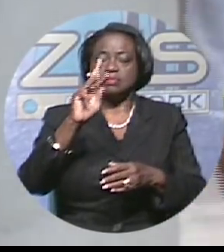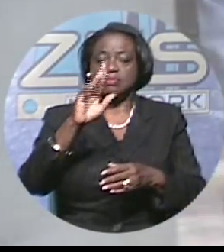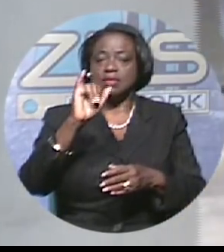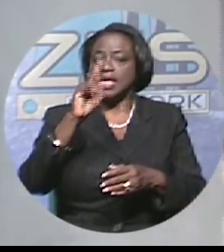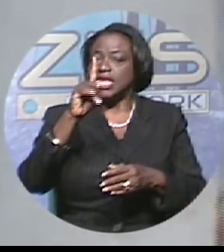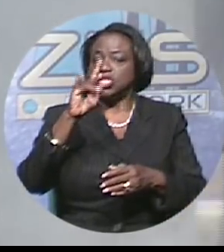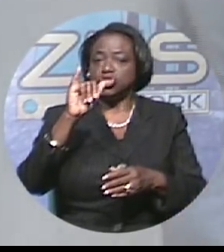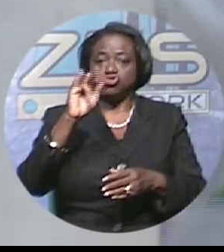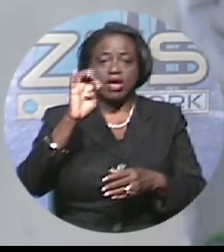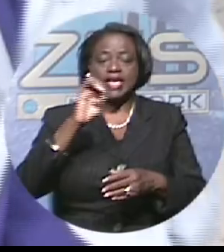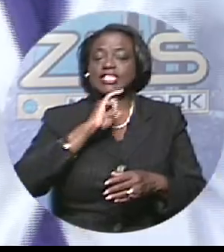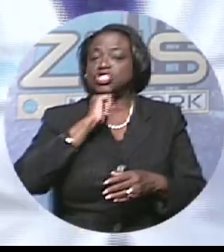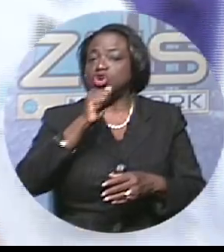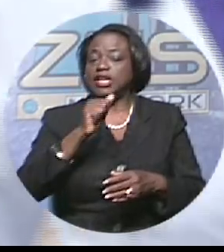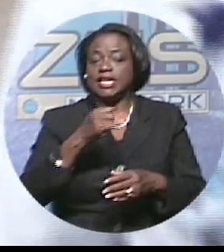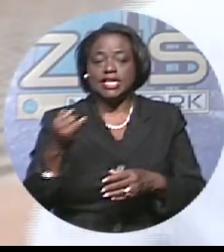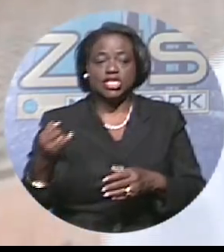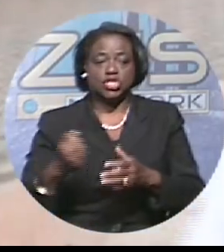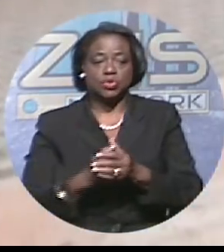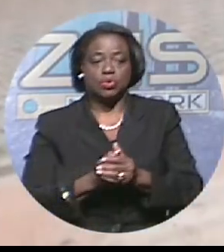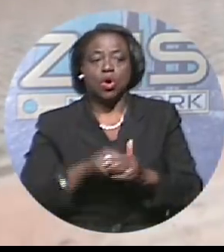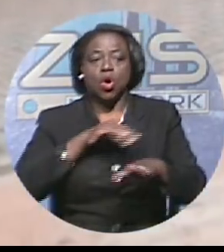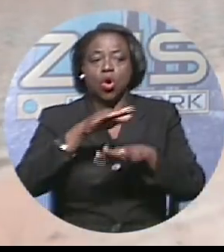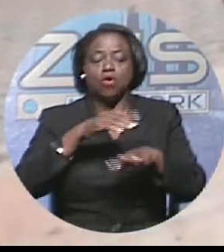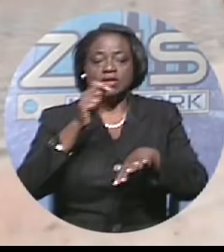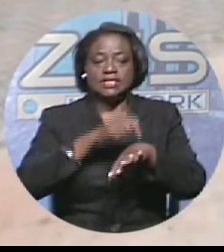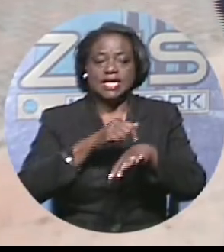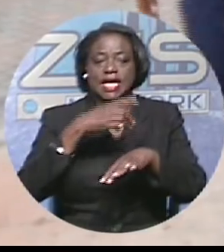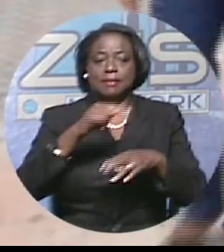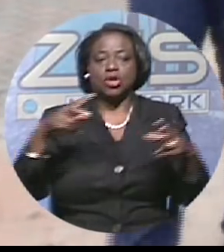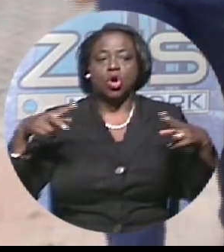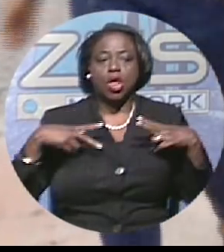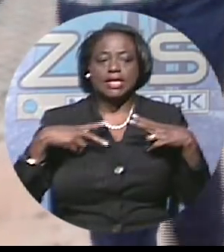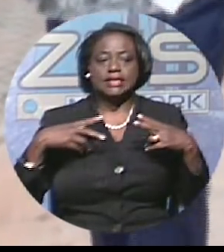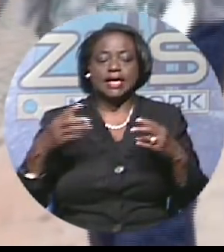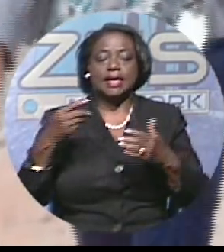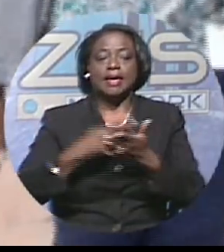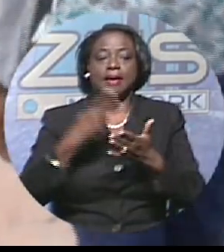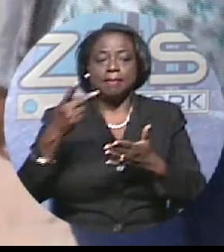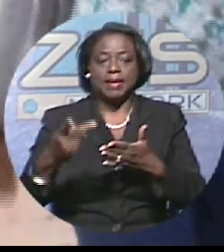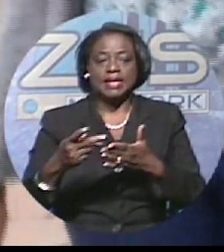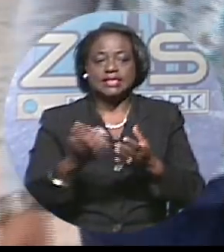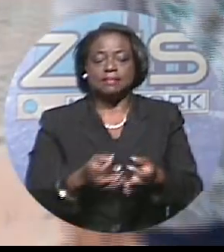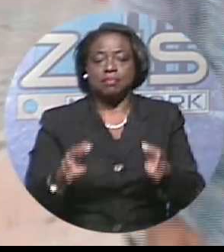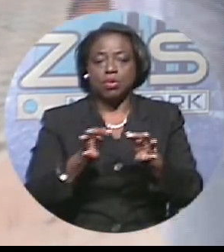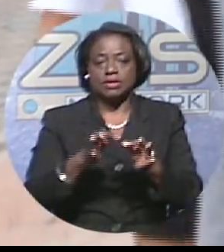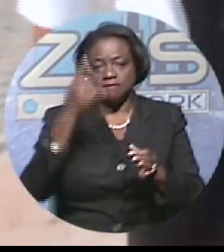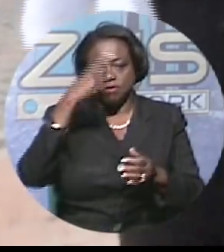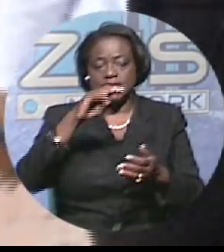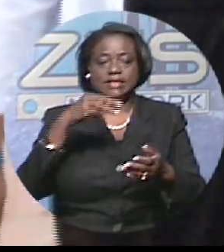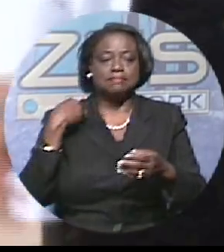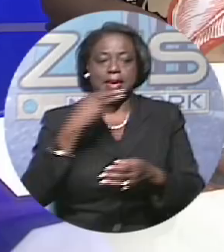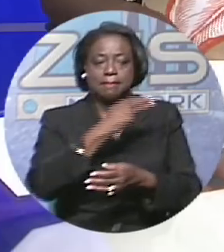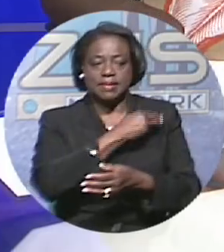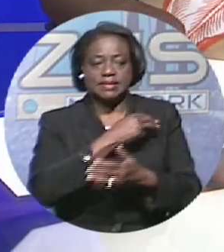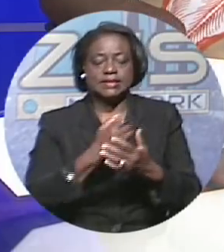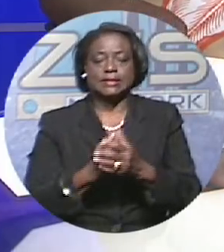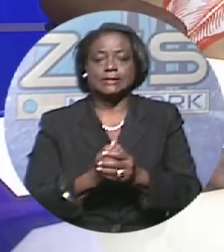such as overtime and holiday pay are tantamount to his members. Jared Higgs, ZNS Network